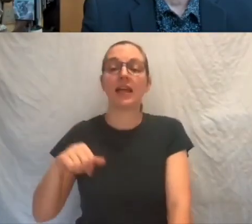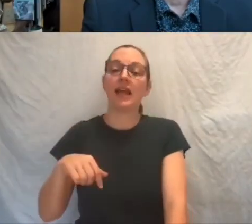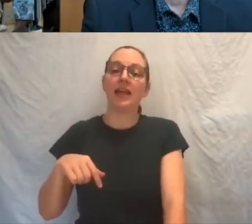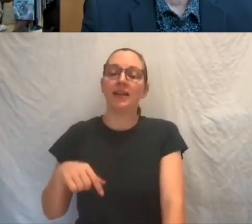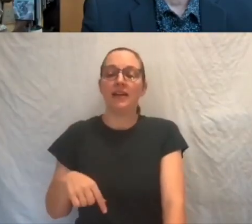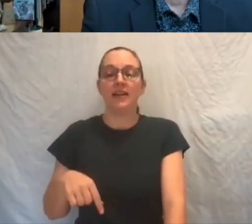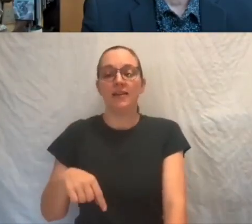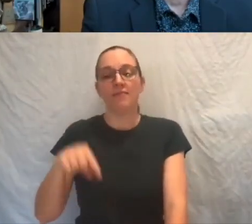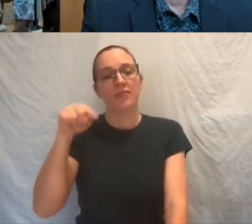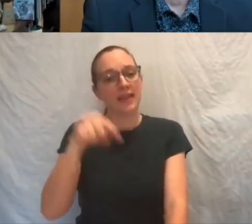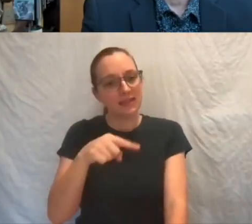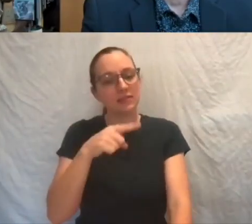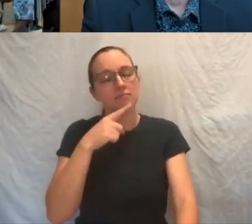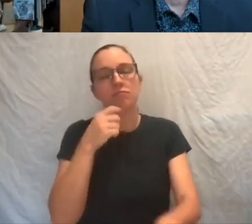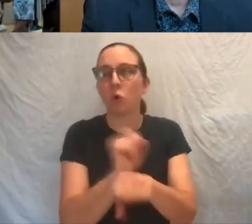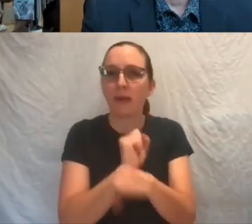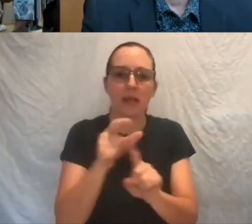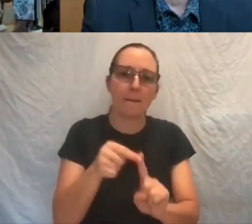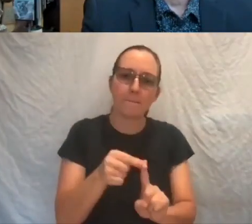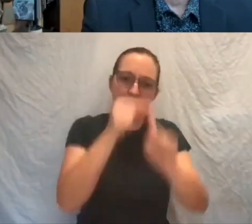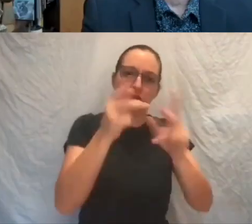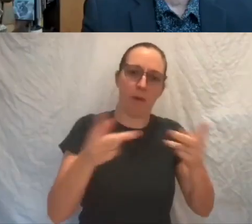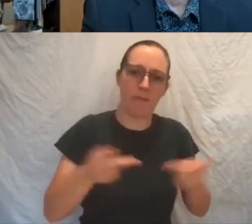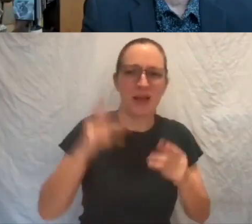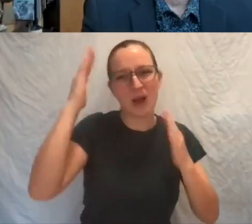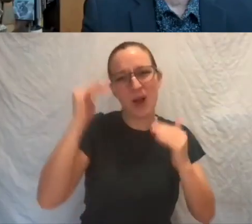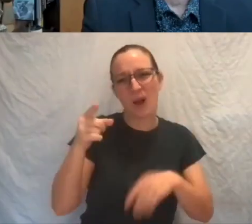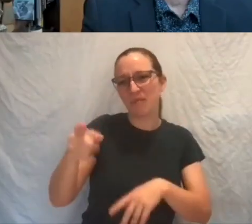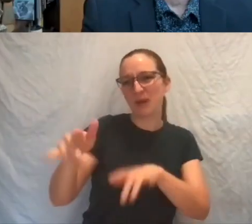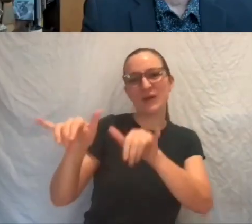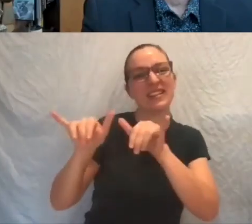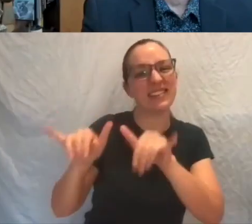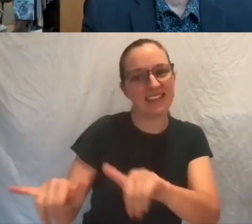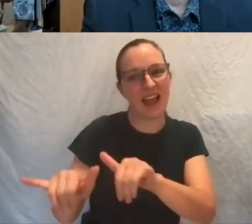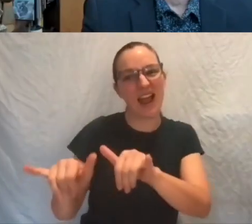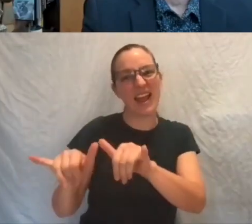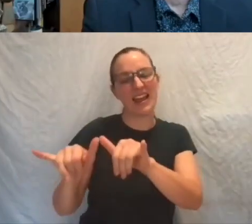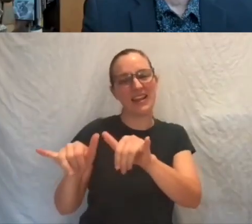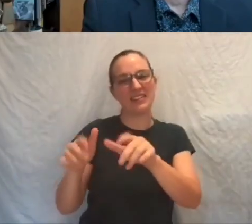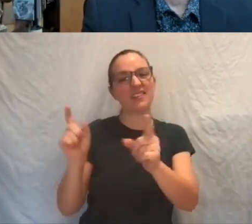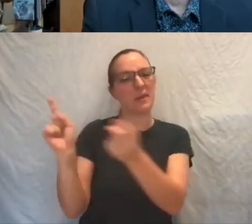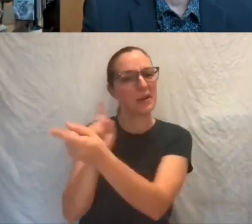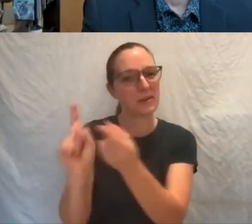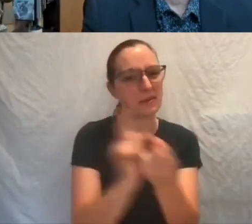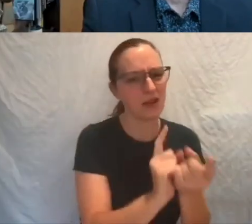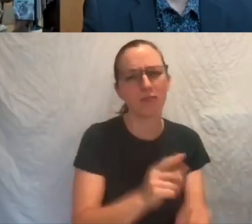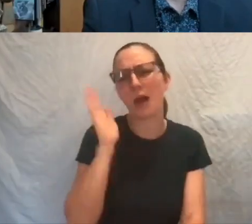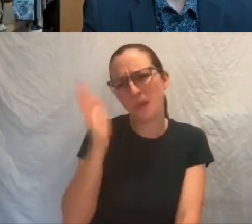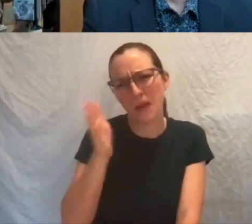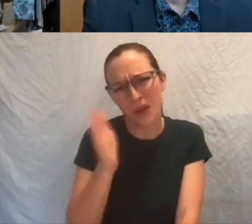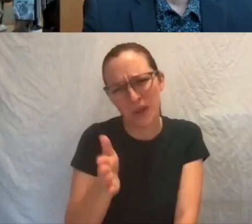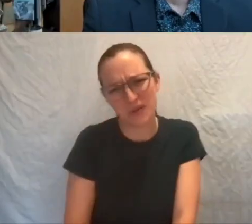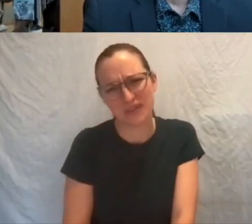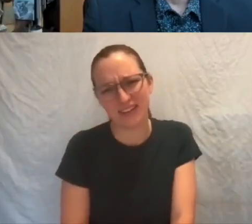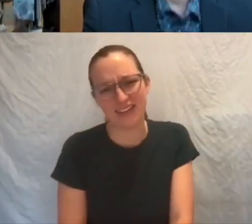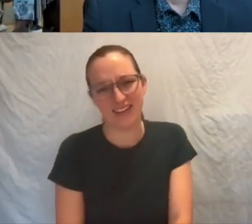is indeed a special place, and I hope that you stick around and get to know some of us. Me too. And I will.